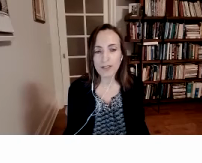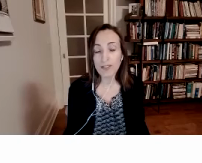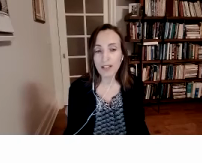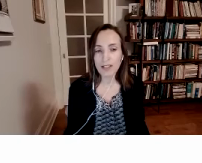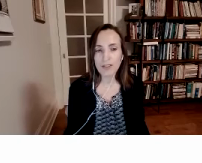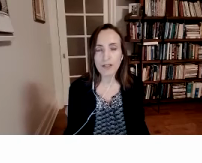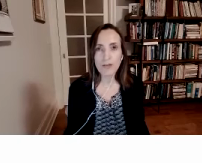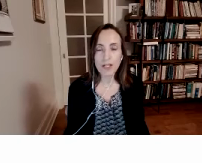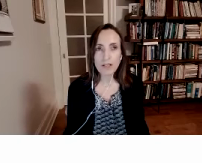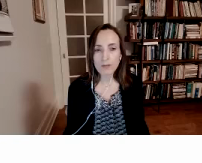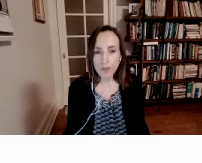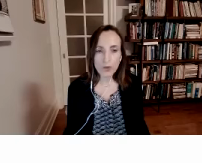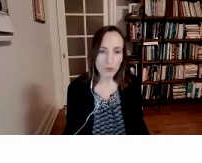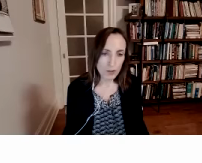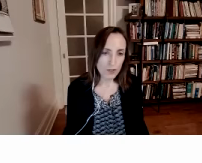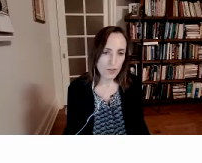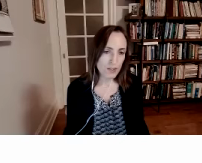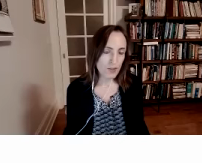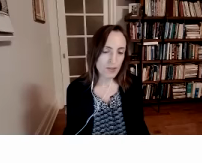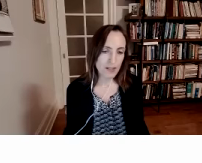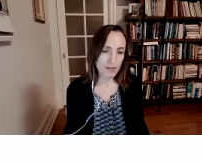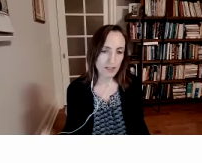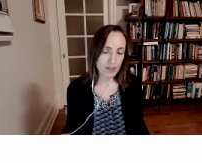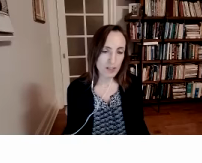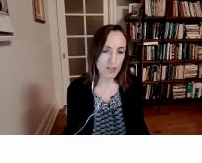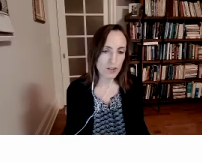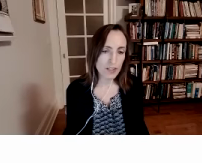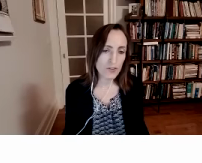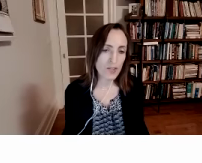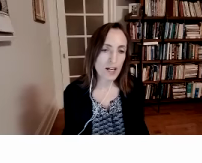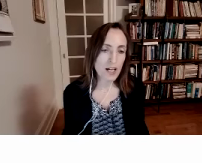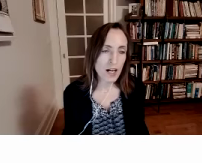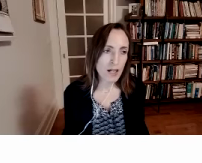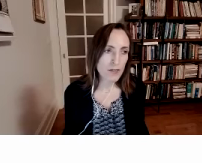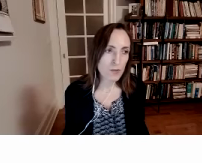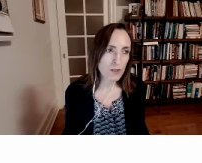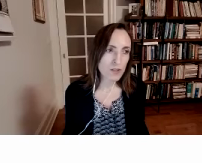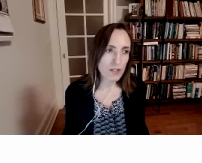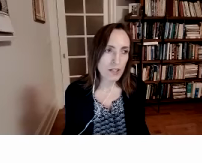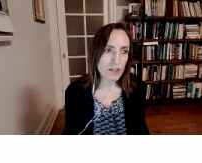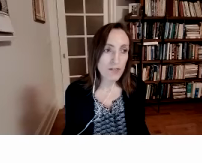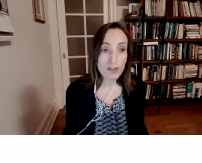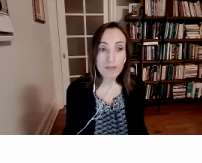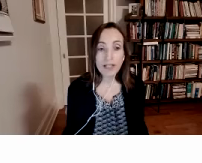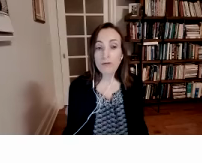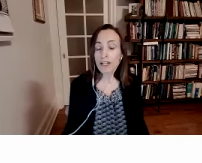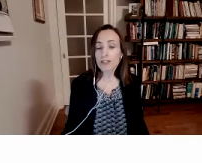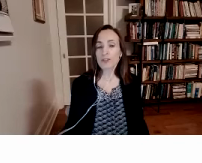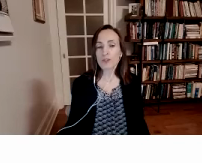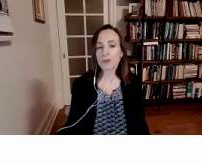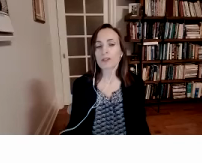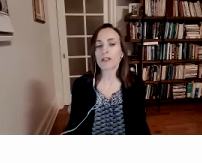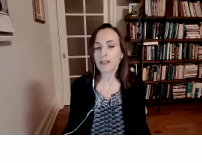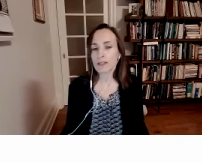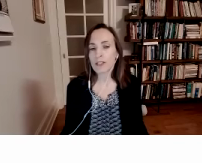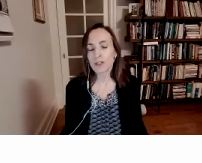that this is telling us that for most words in our materials, there weren't very many raters